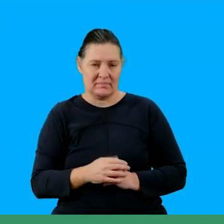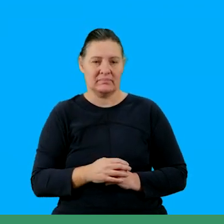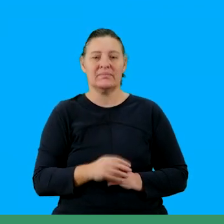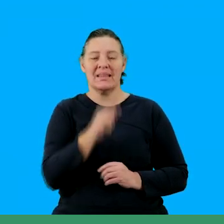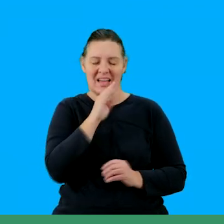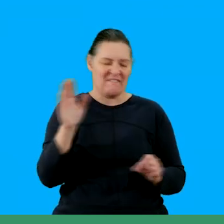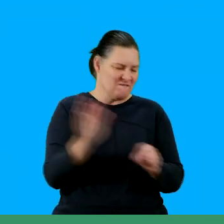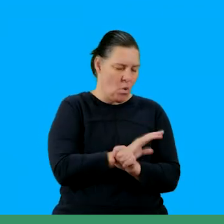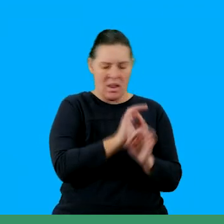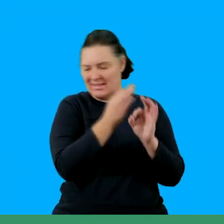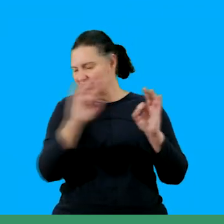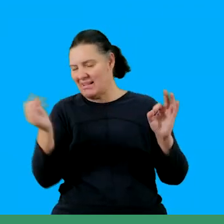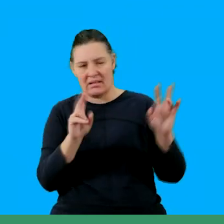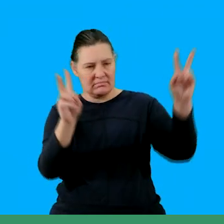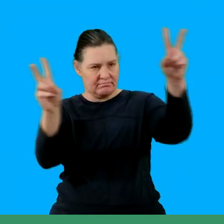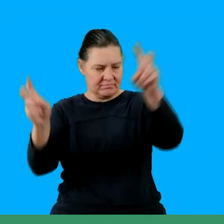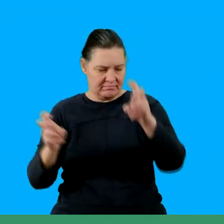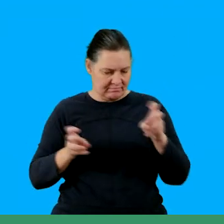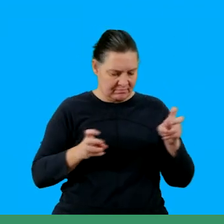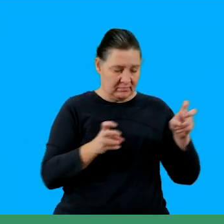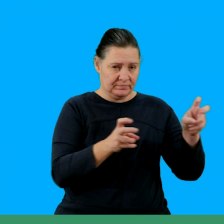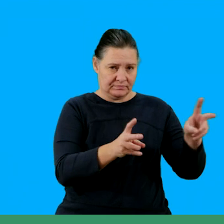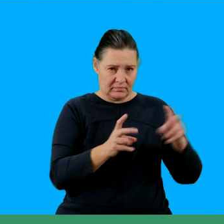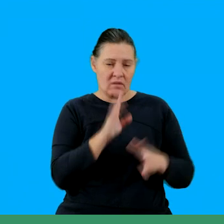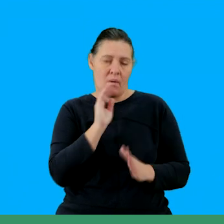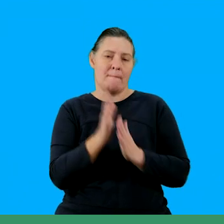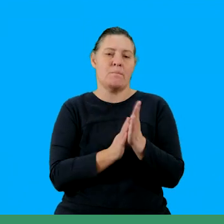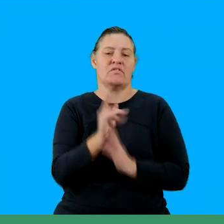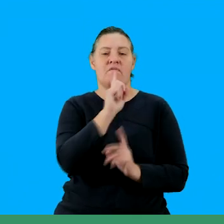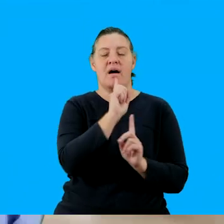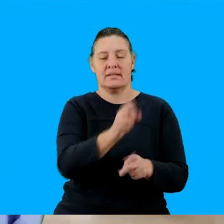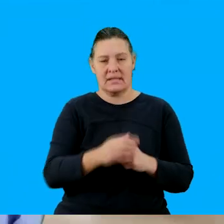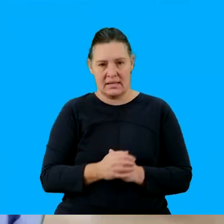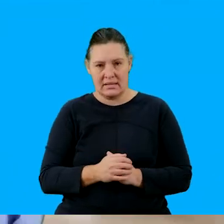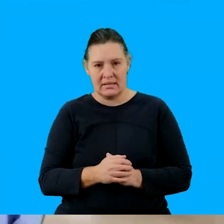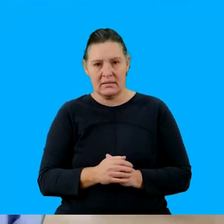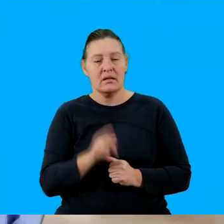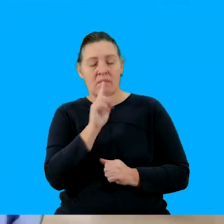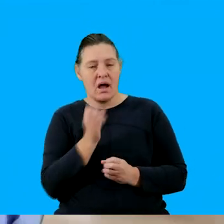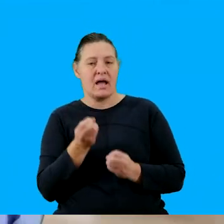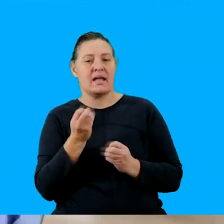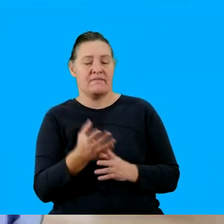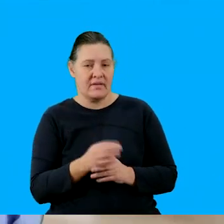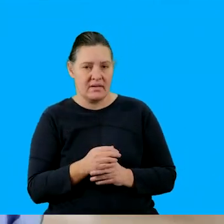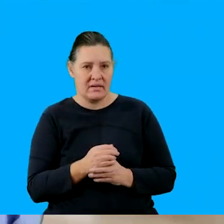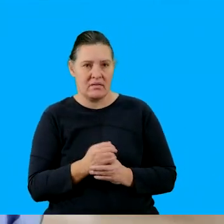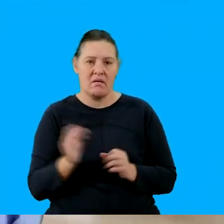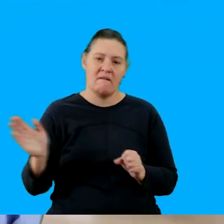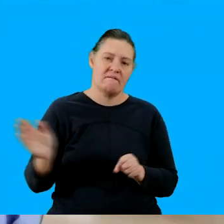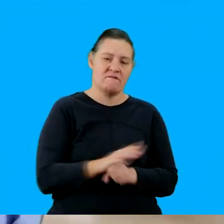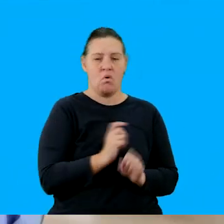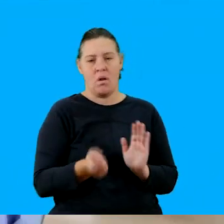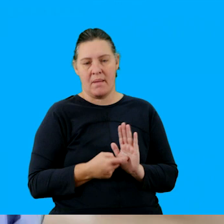That is a full quote. That is how you motivate your answer. So that then would give you